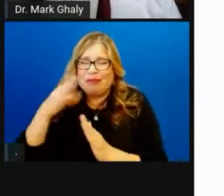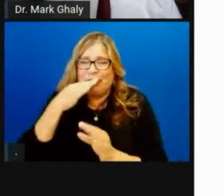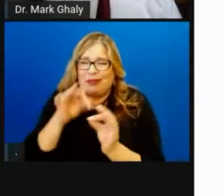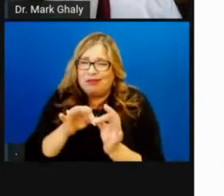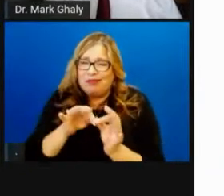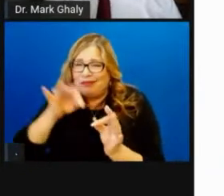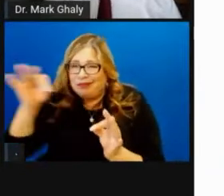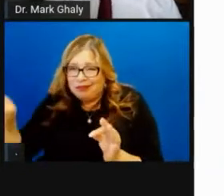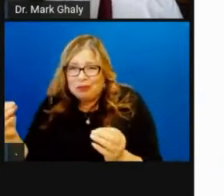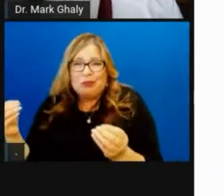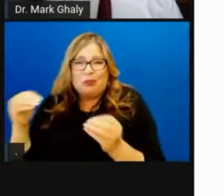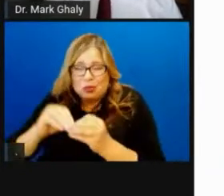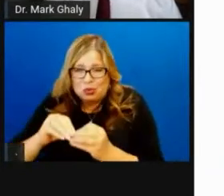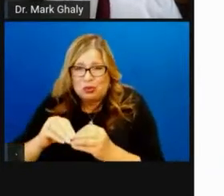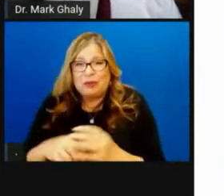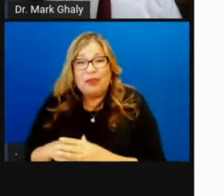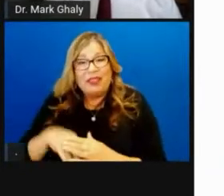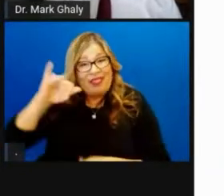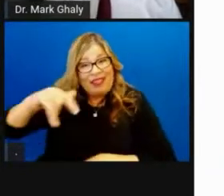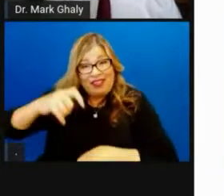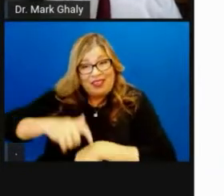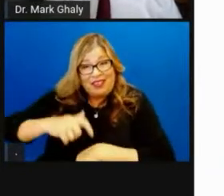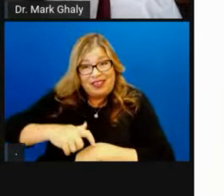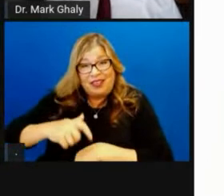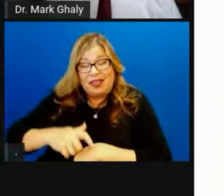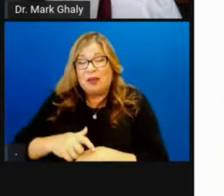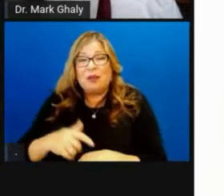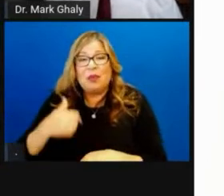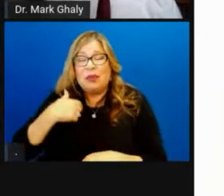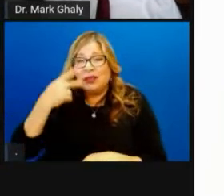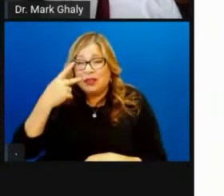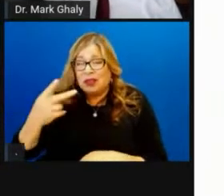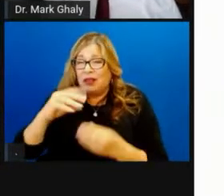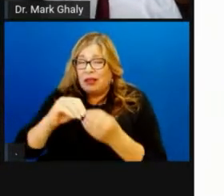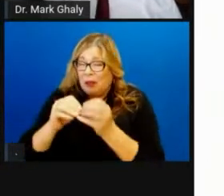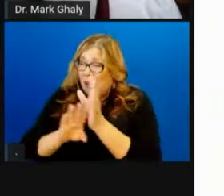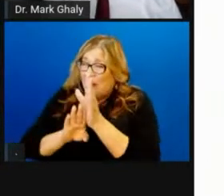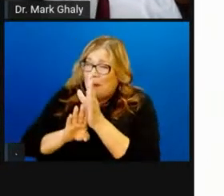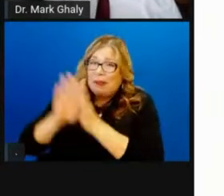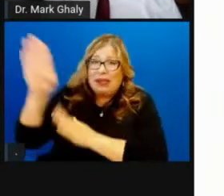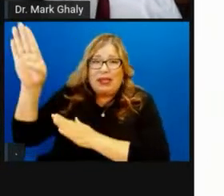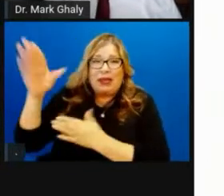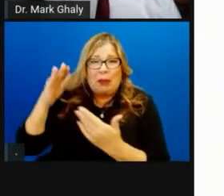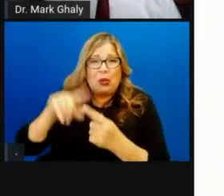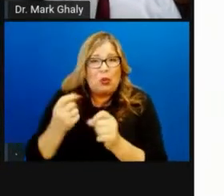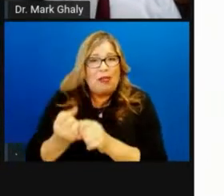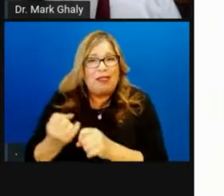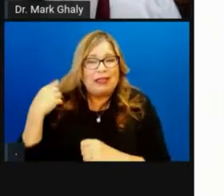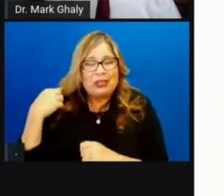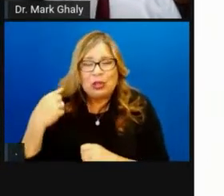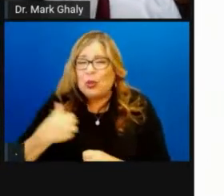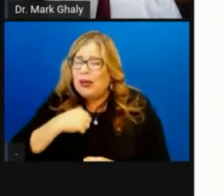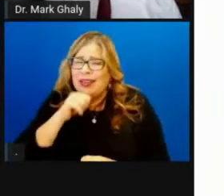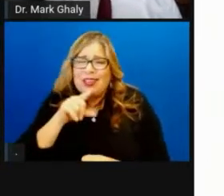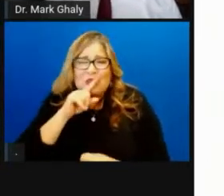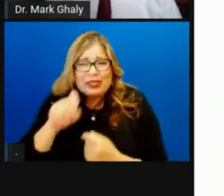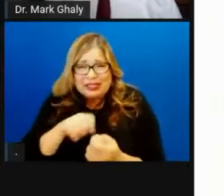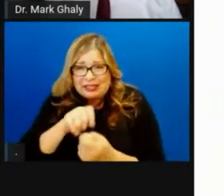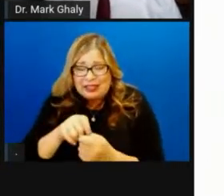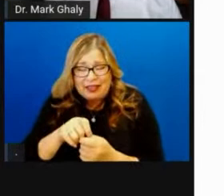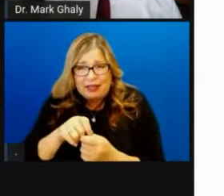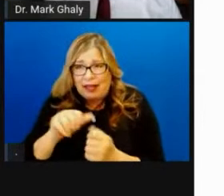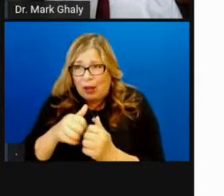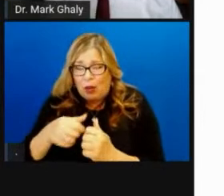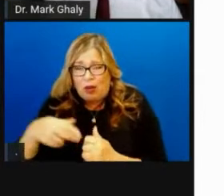3 times the peak from January 2021. We didn't know exactly how high it had gone, but we now know that January